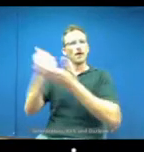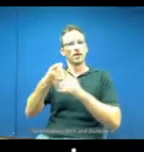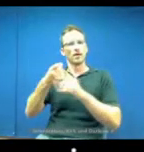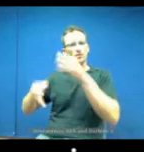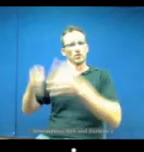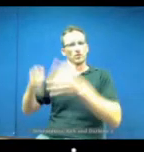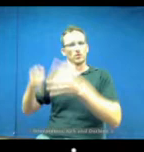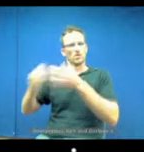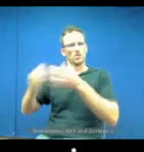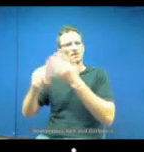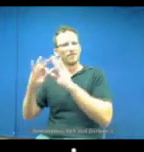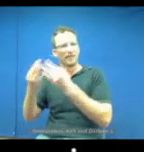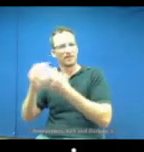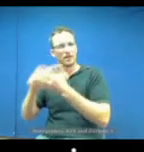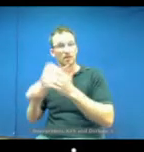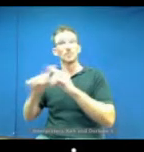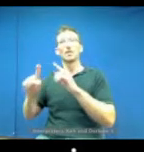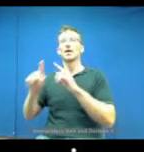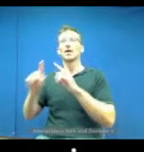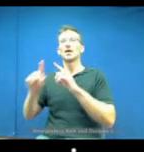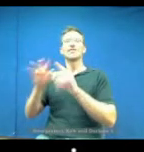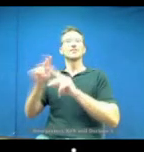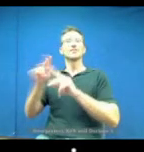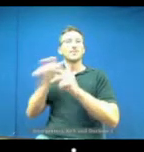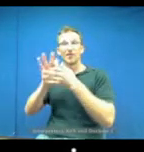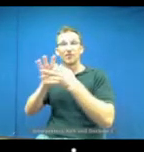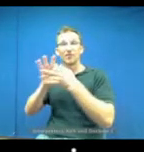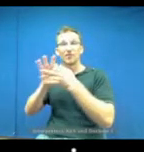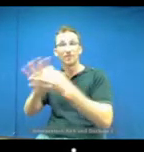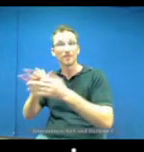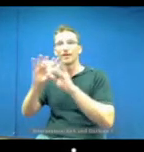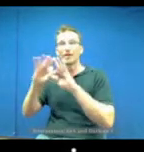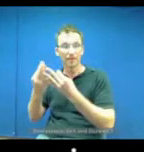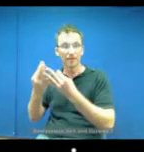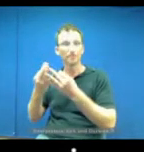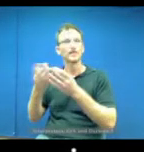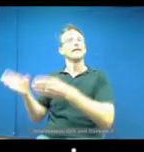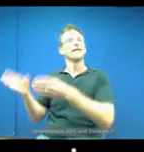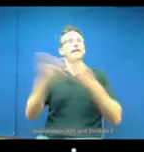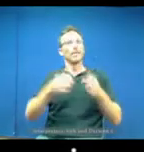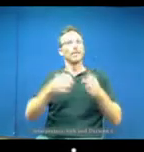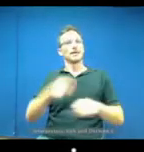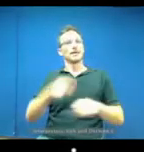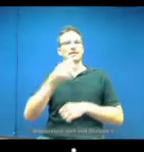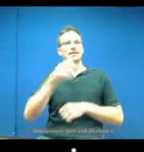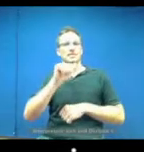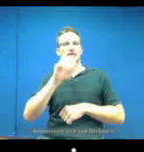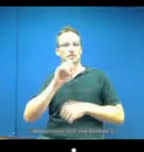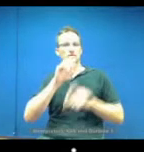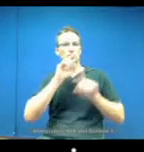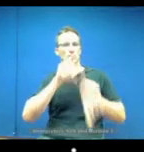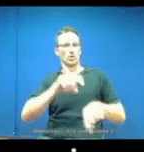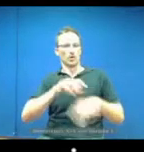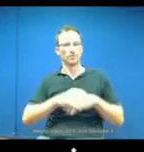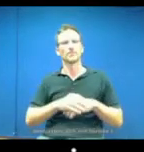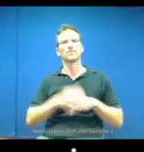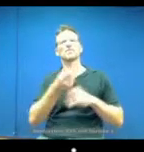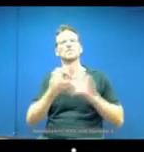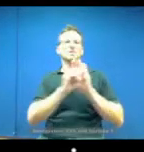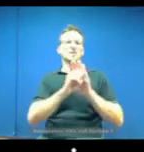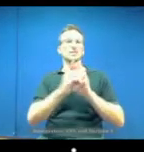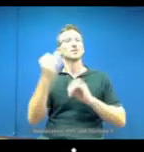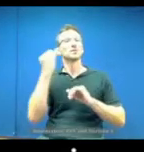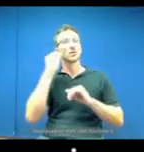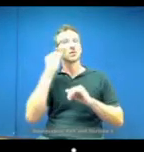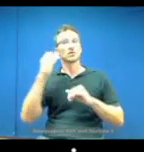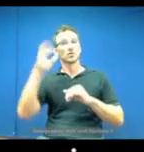is. It protects people who don't qualify for DVPOs. So a couple of examples might be a boyfriend or girlfriend